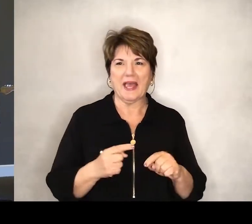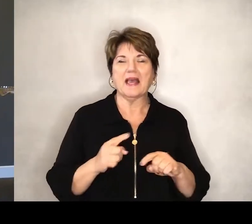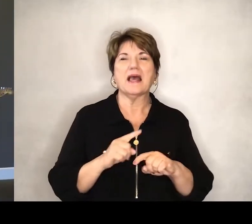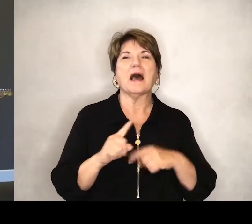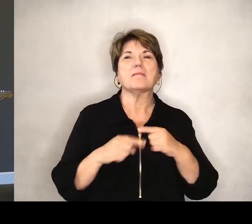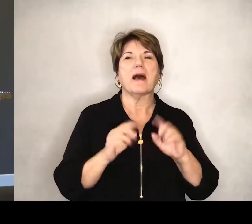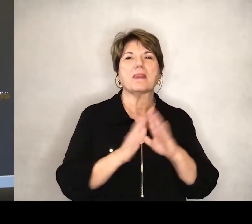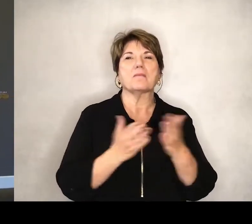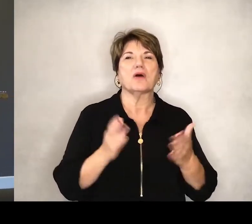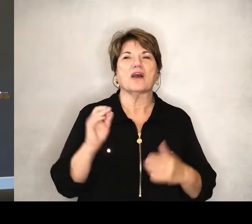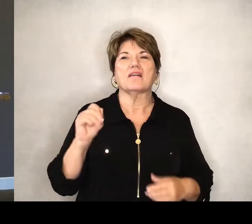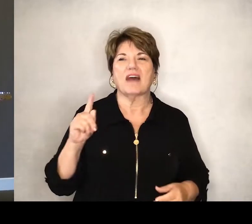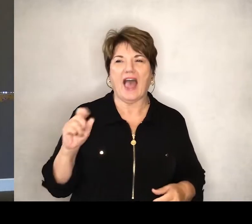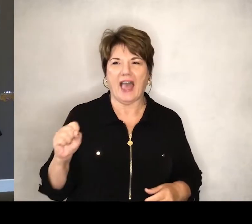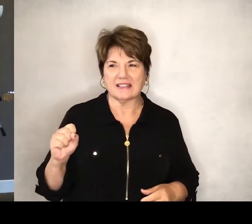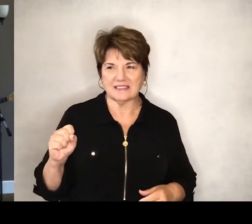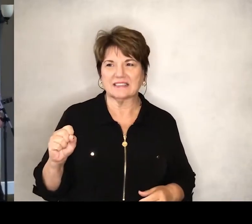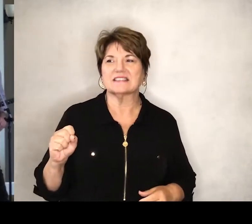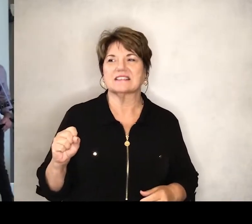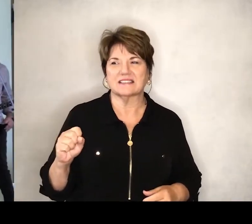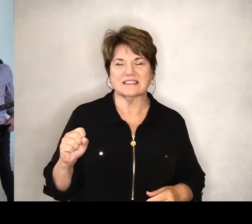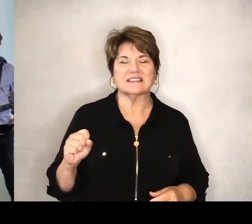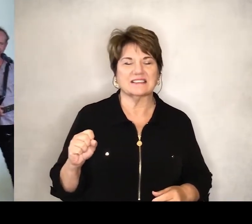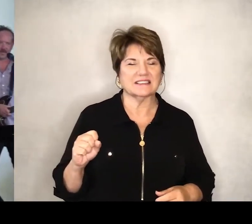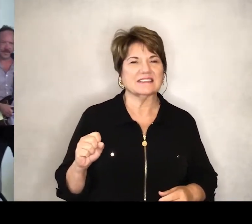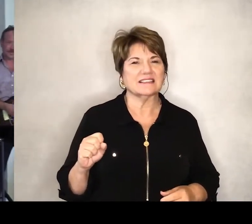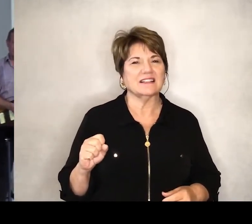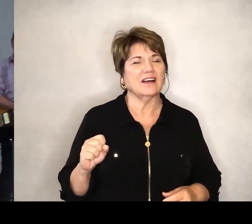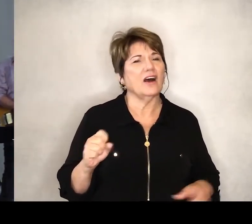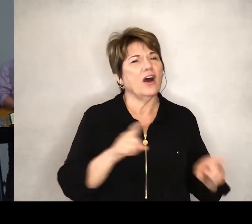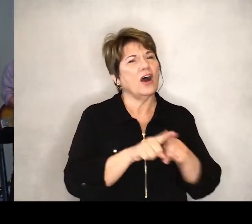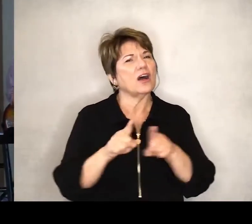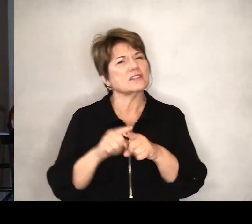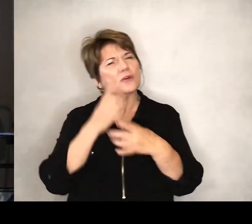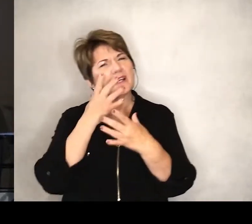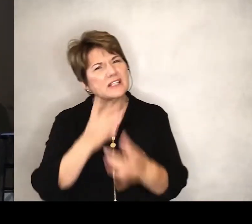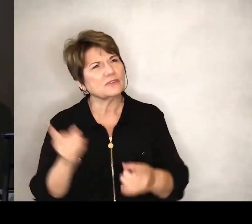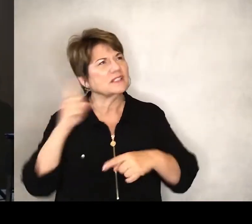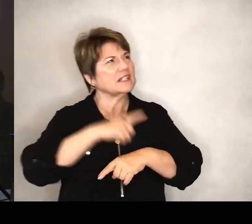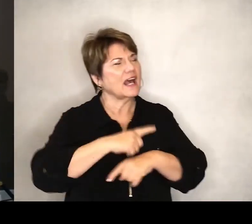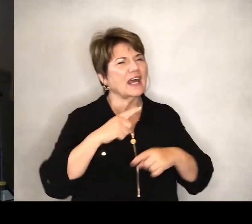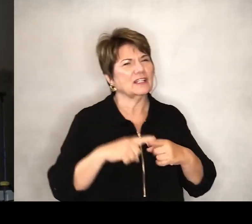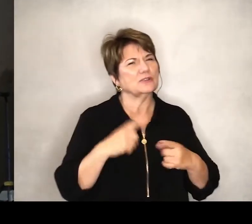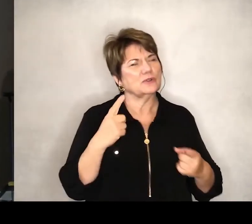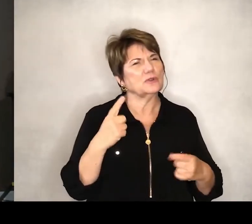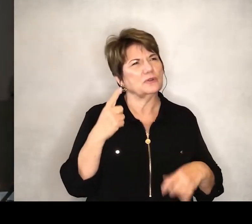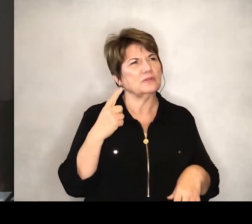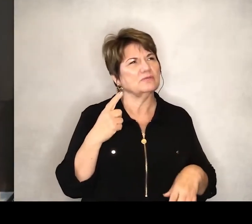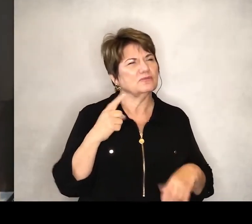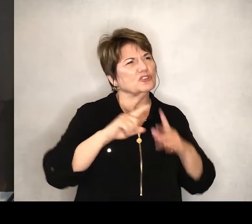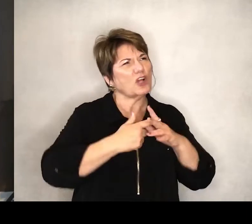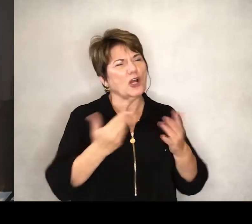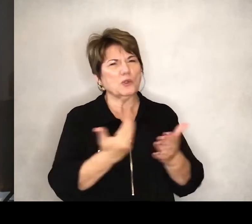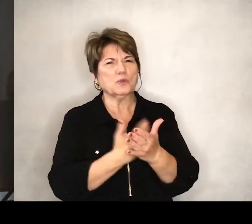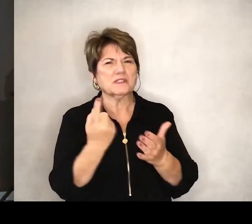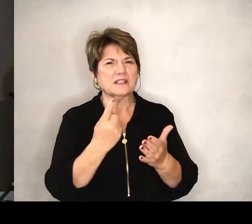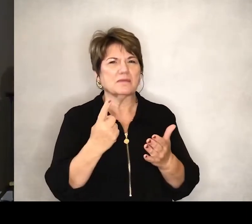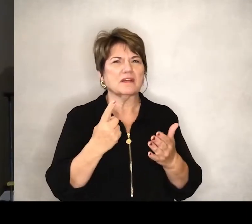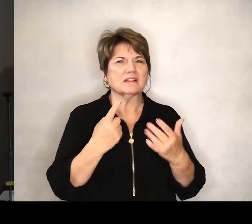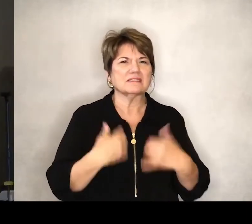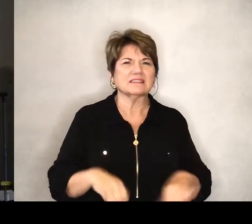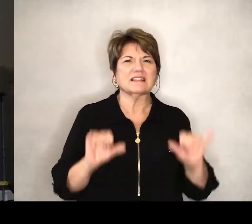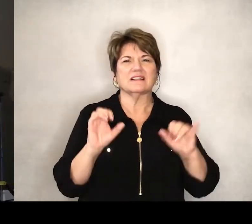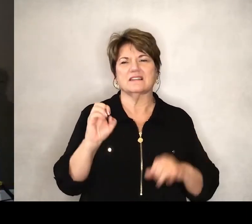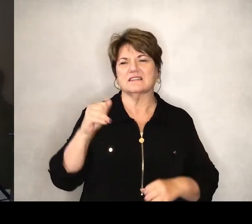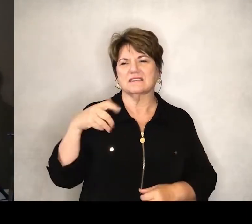of Acts. We're going to be looking at the book of Acts. But it's also kind of an interesting day to sort of be kicking something new off and still have it be September 11th.